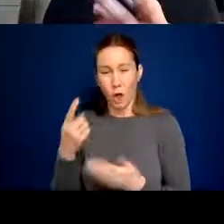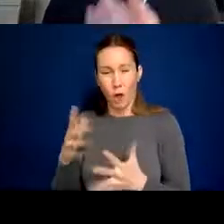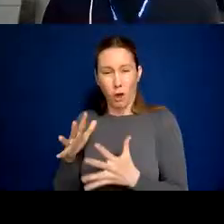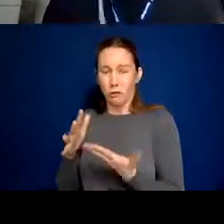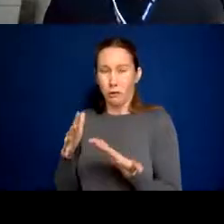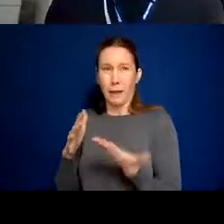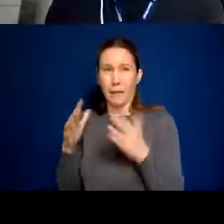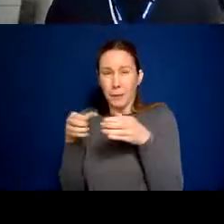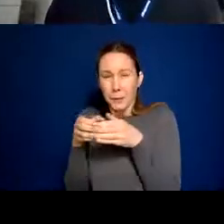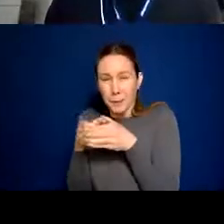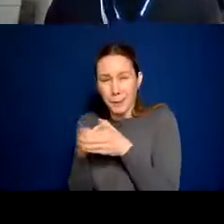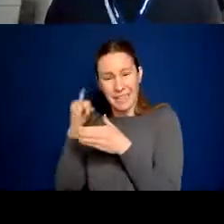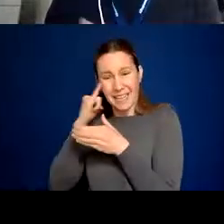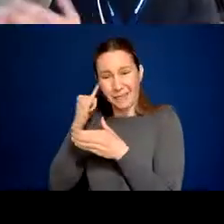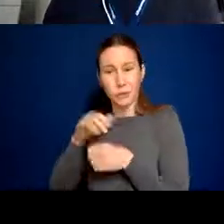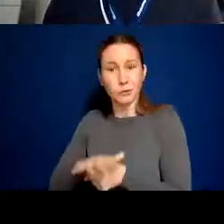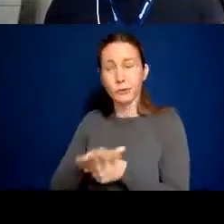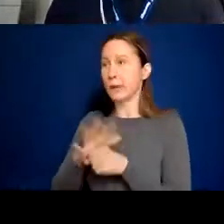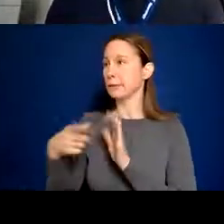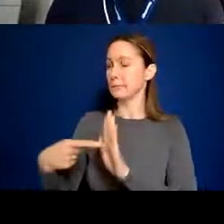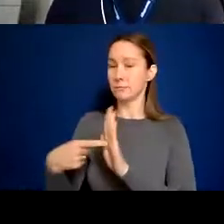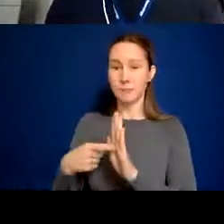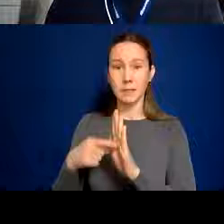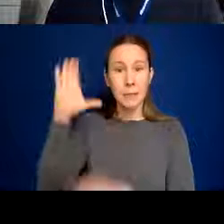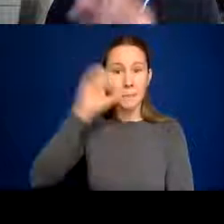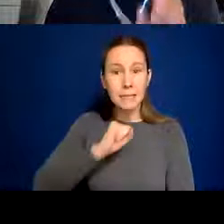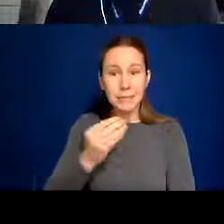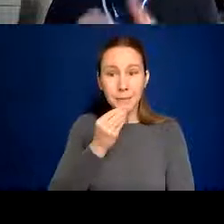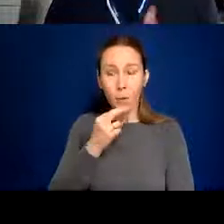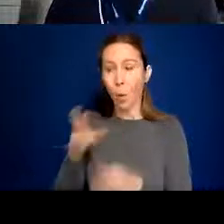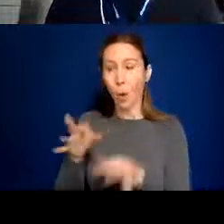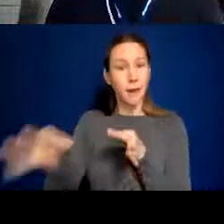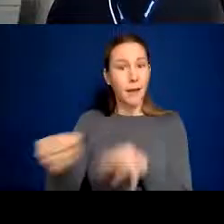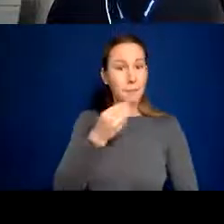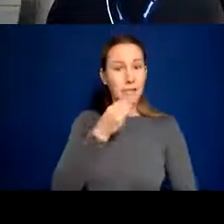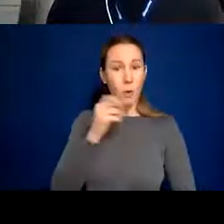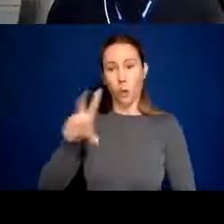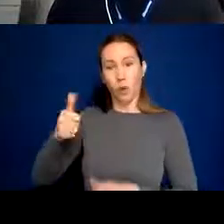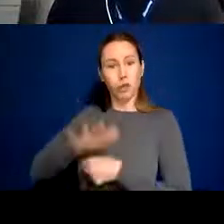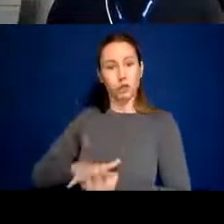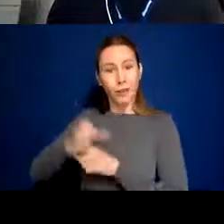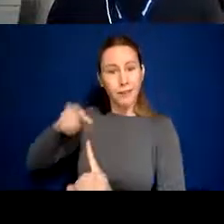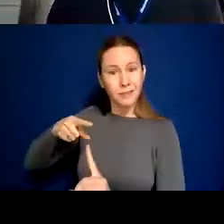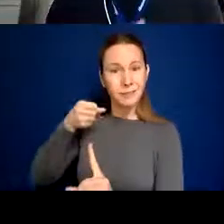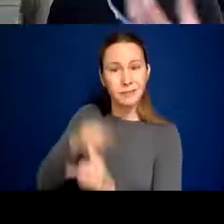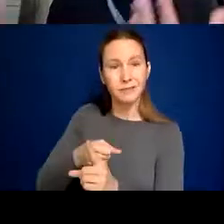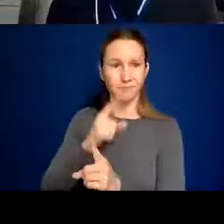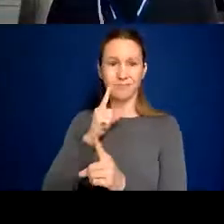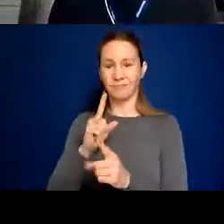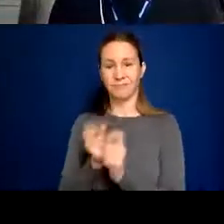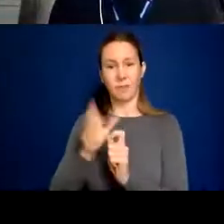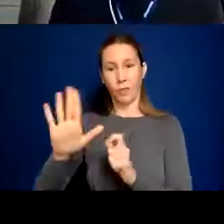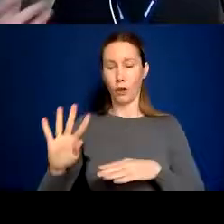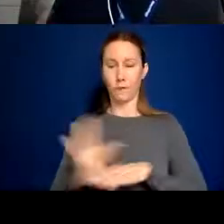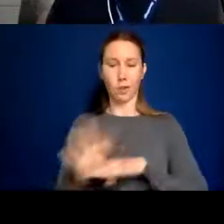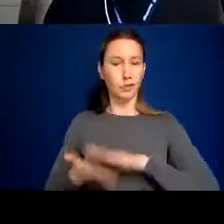or just skipping a meal or delaying a meal for a couple of hours can bring a reduction in cognitive function. That this is what we think of